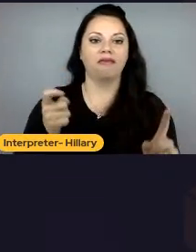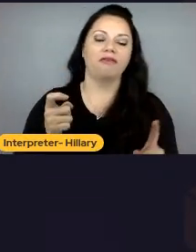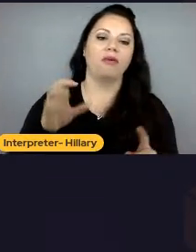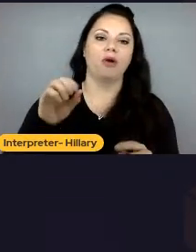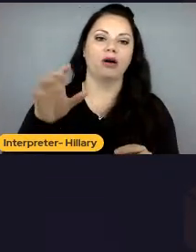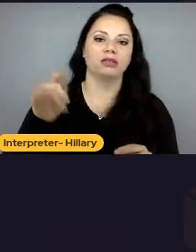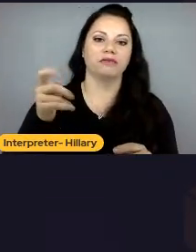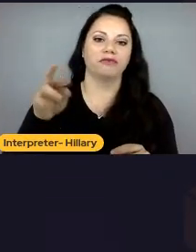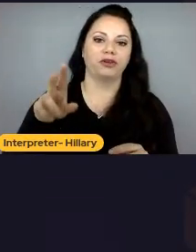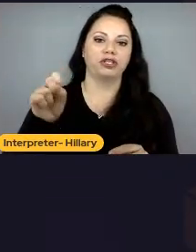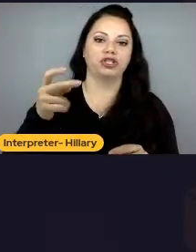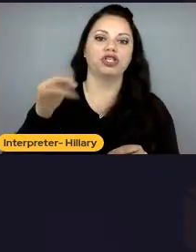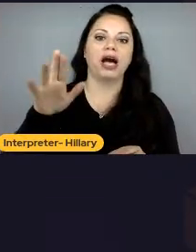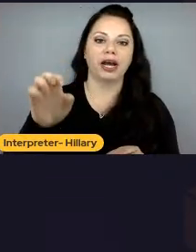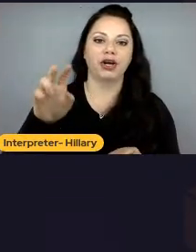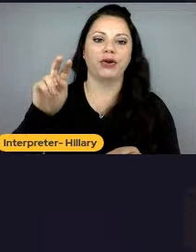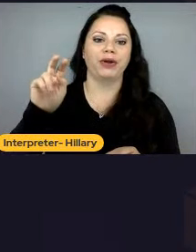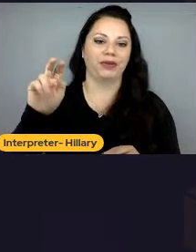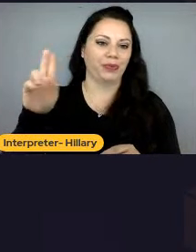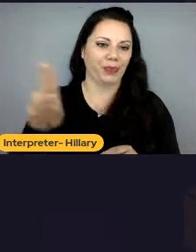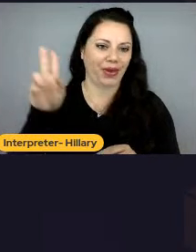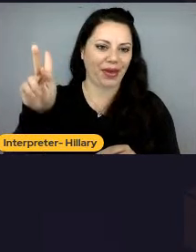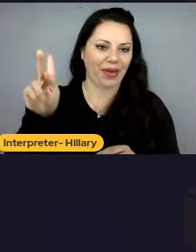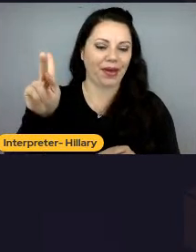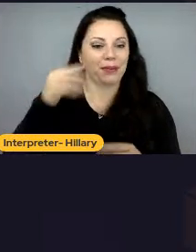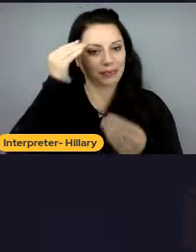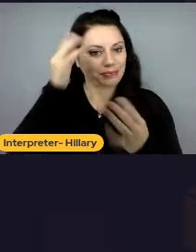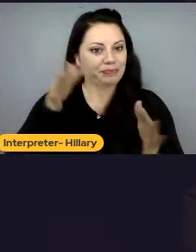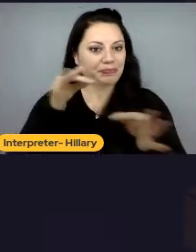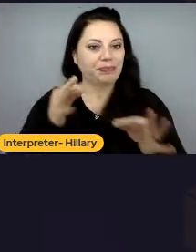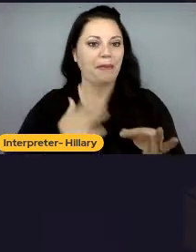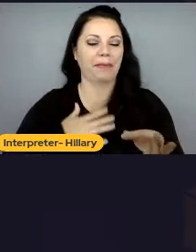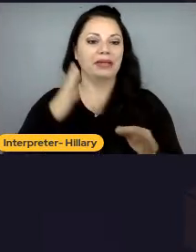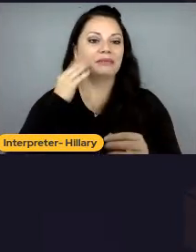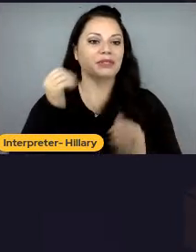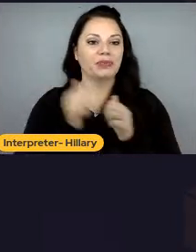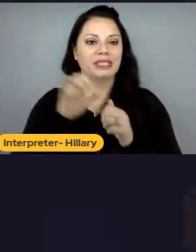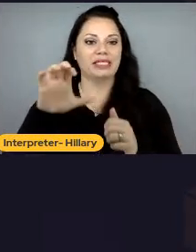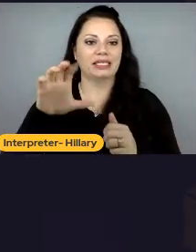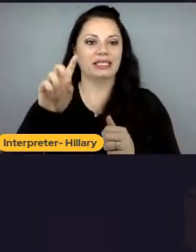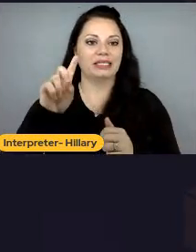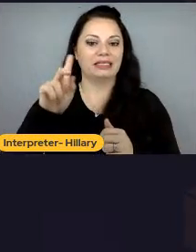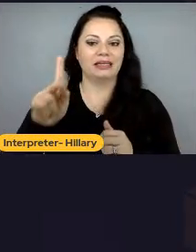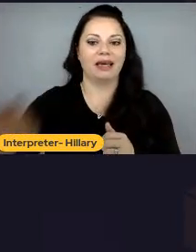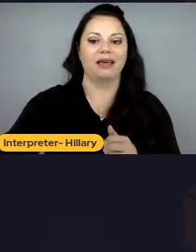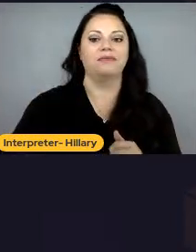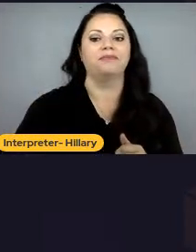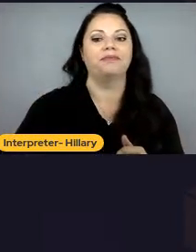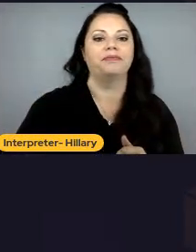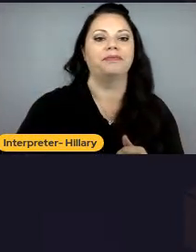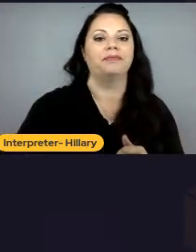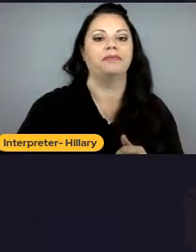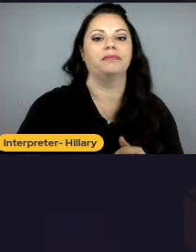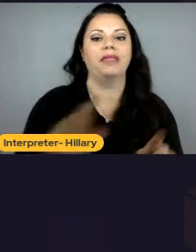Kingdom, and today I'm going to tell you about my experience with CDK as a cloud newbie.